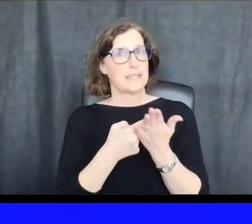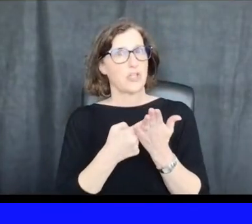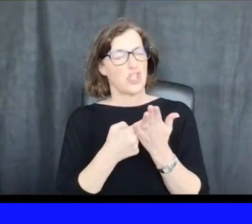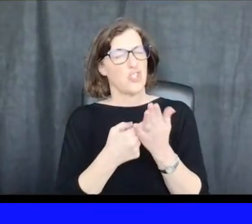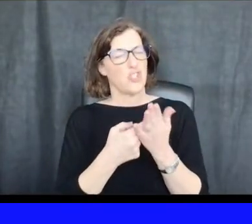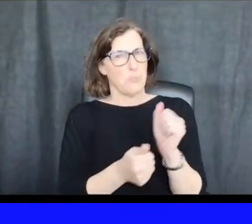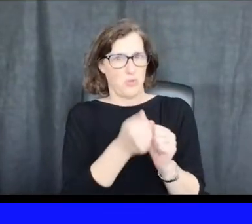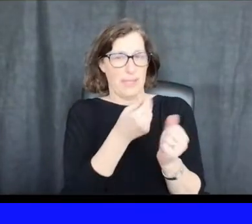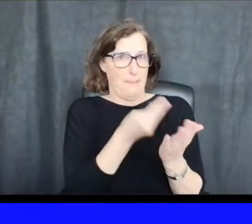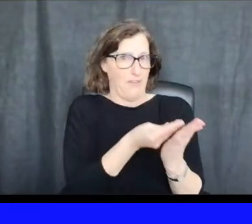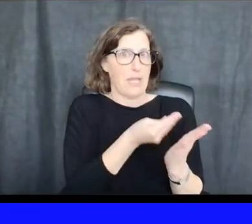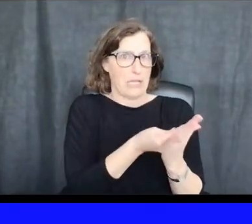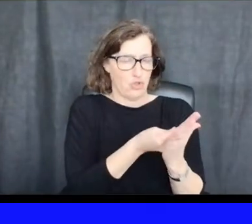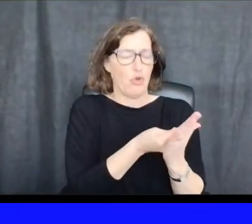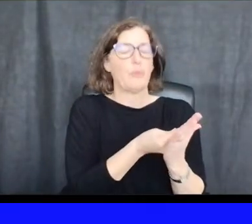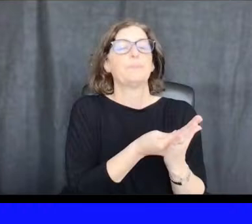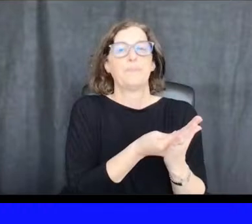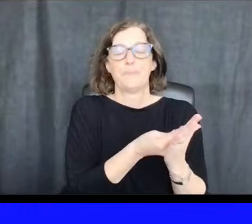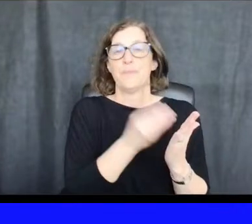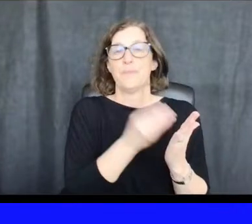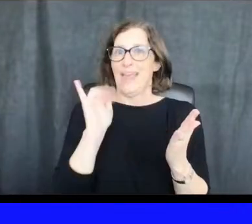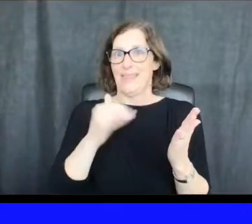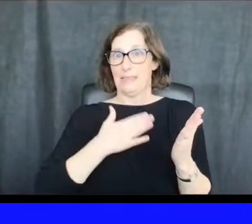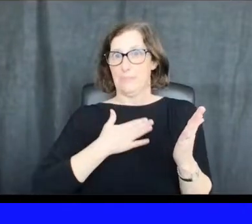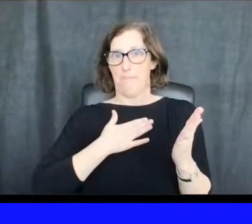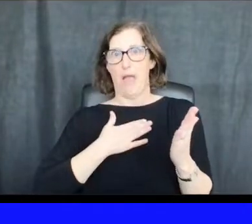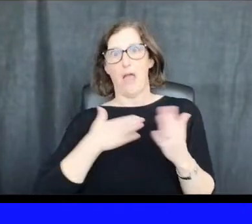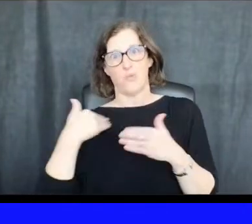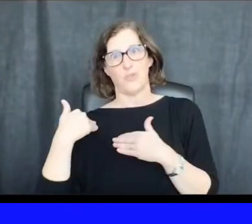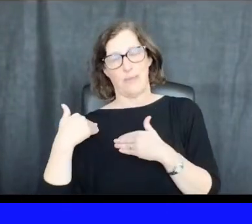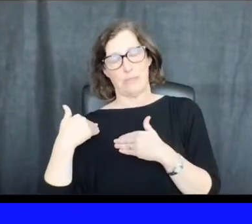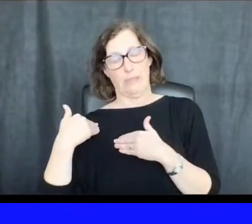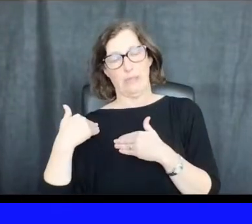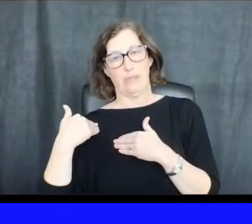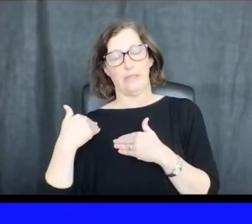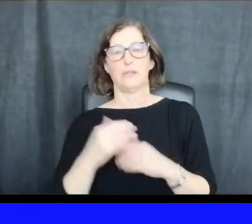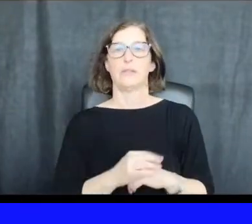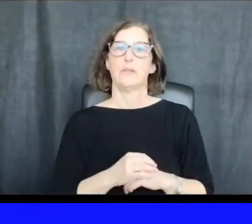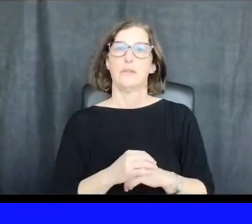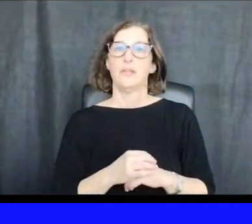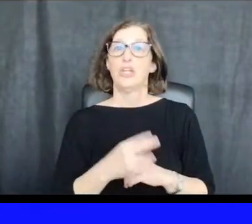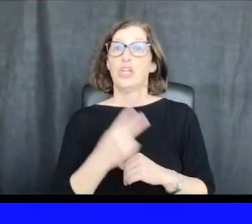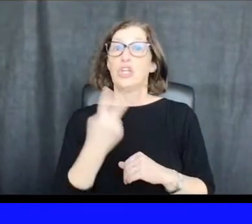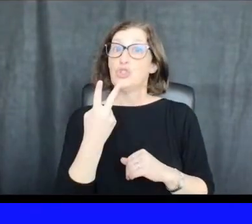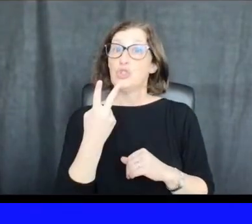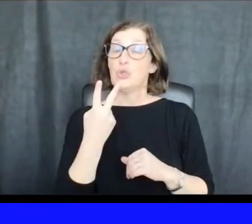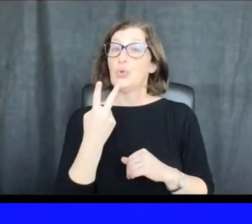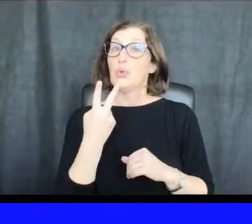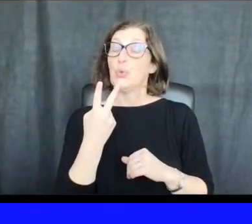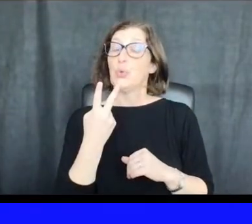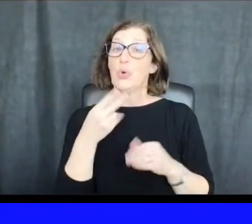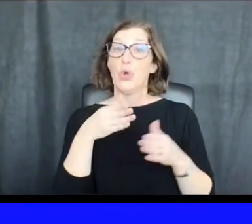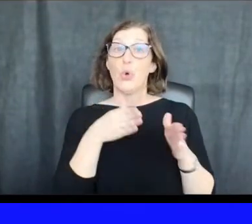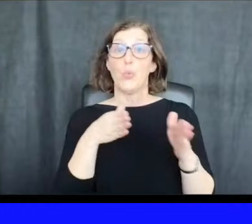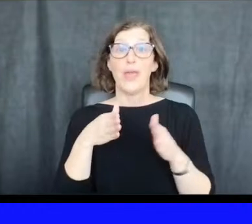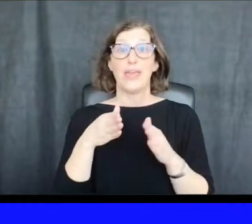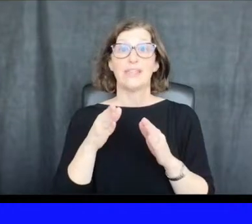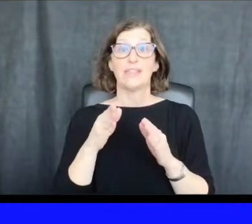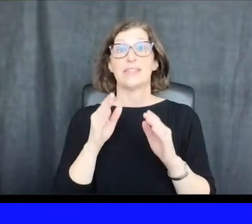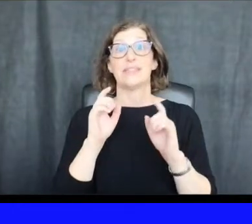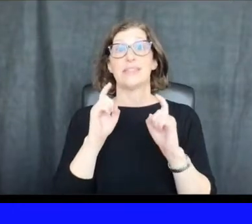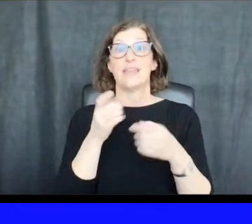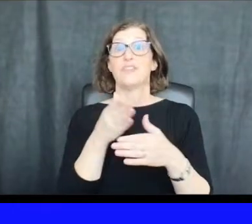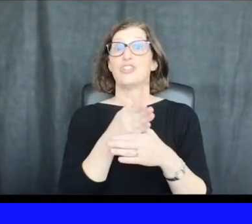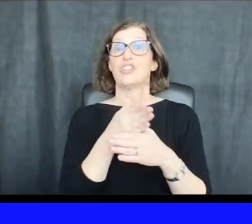and Dr. Stevens, just before you get started, one comment that I wanted to make. I like how you explained how we have